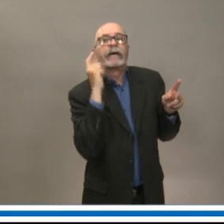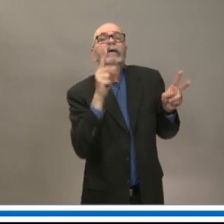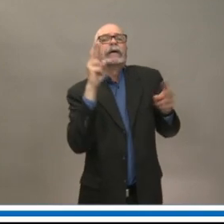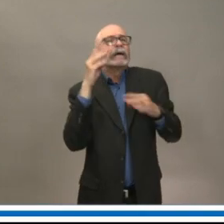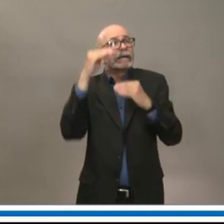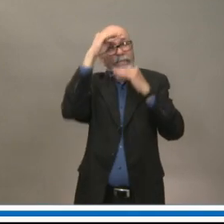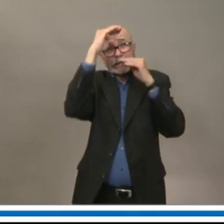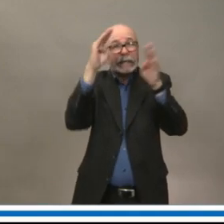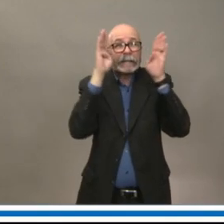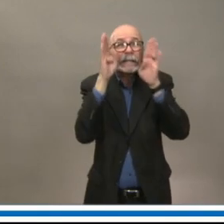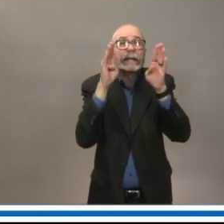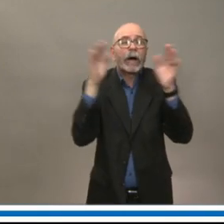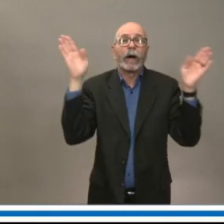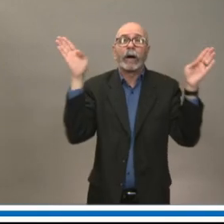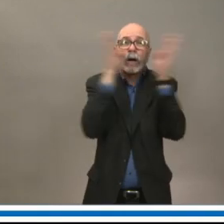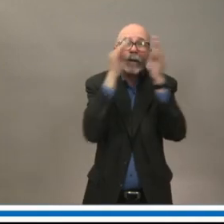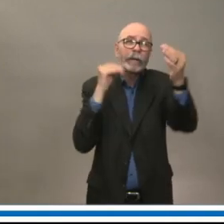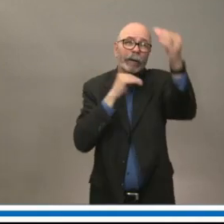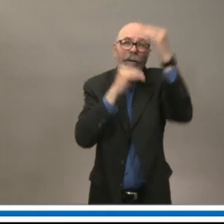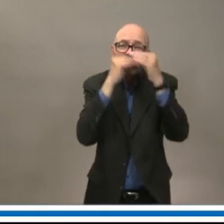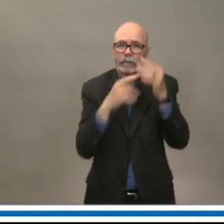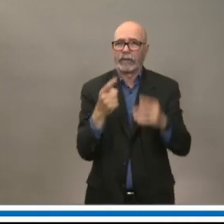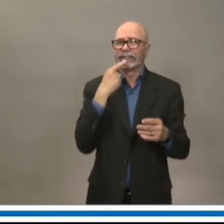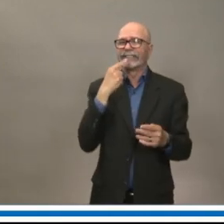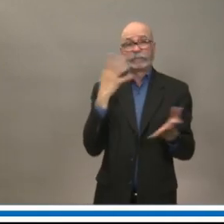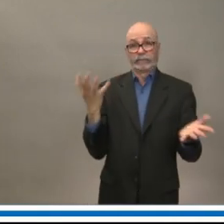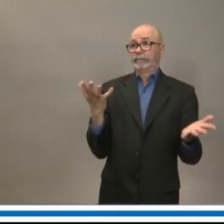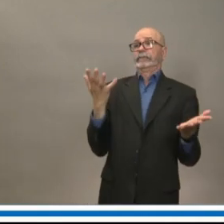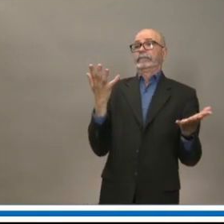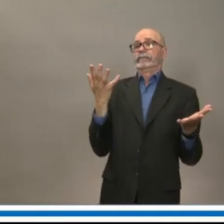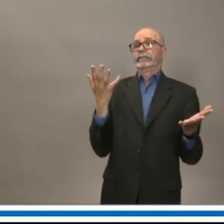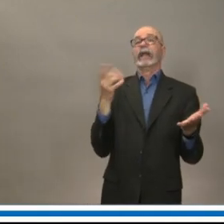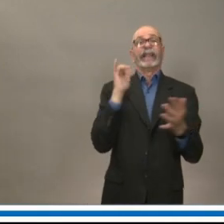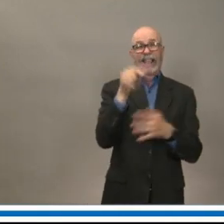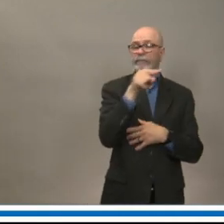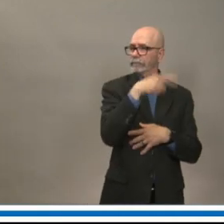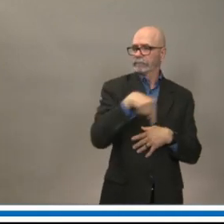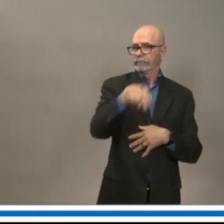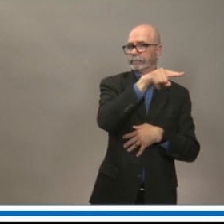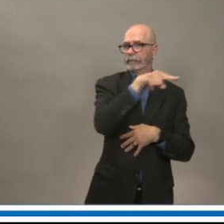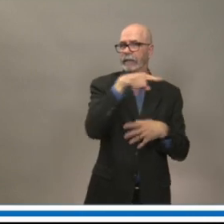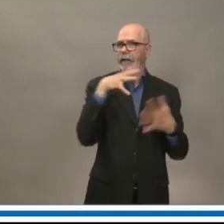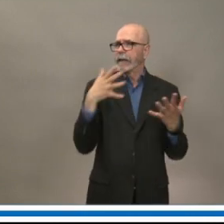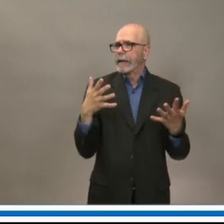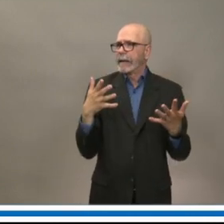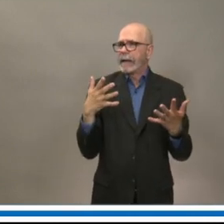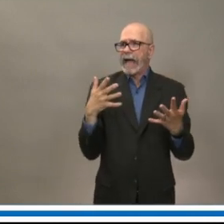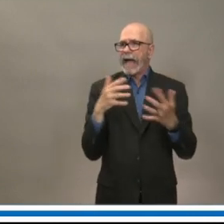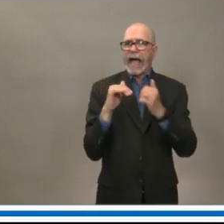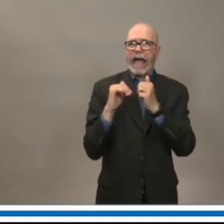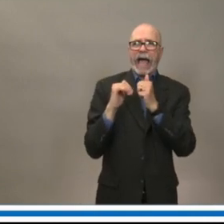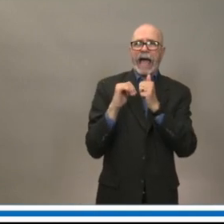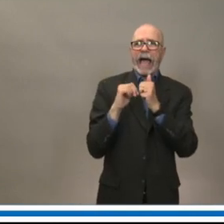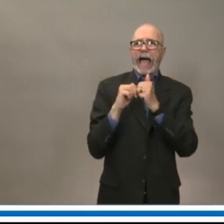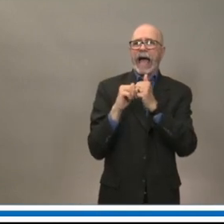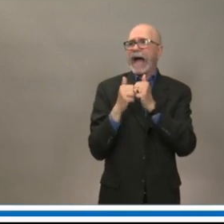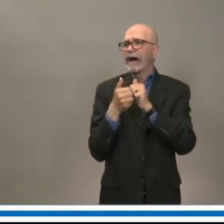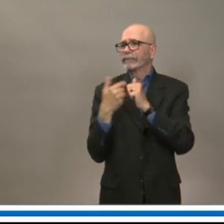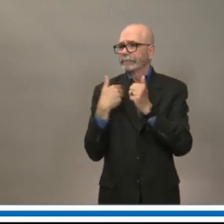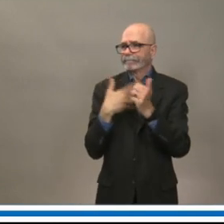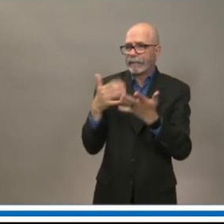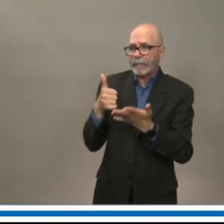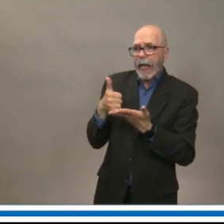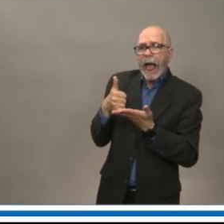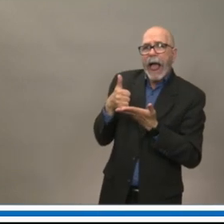about that for them we need to be cognizant and asking the general public to be more aware